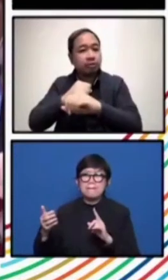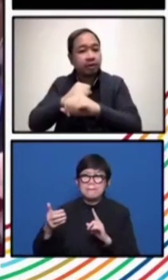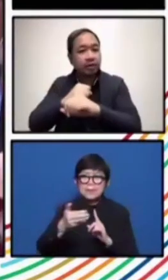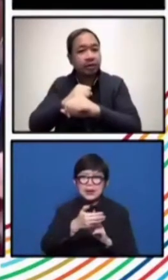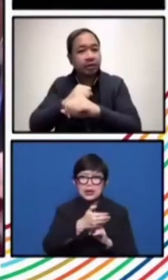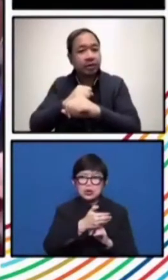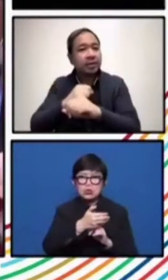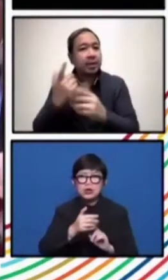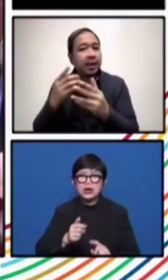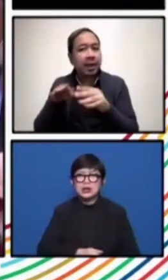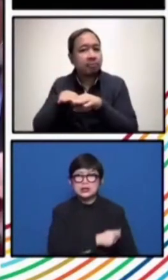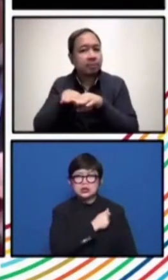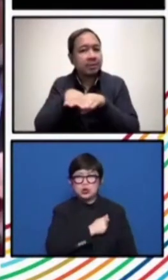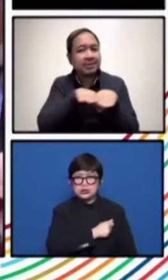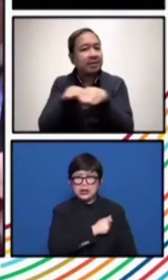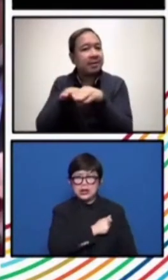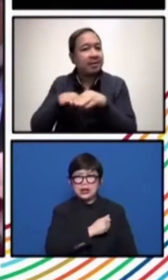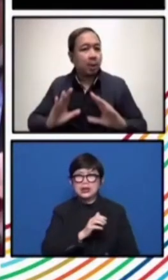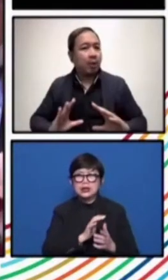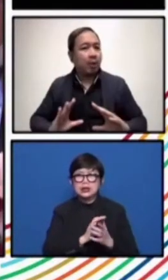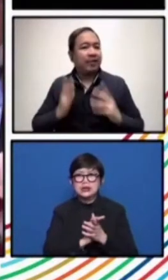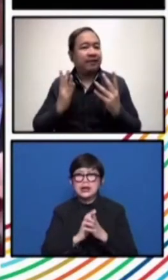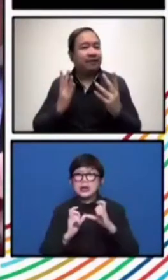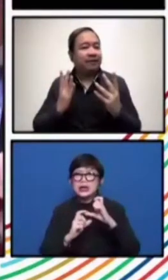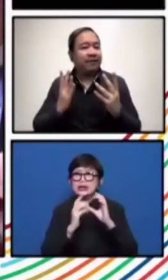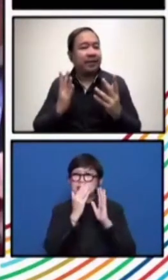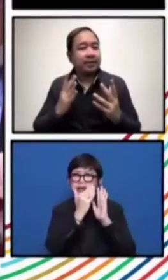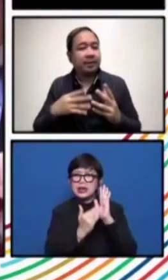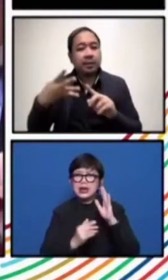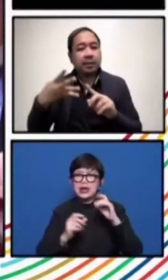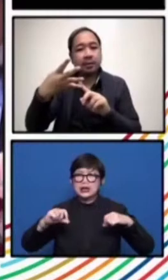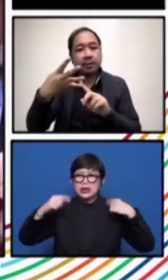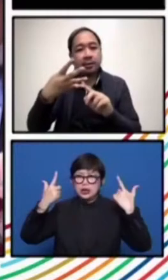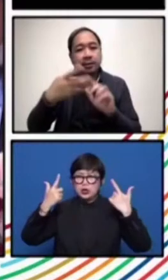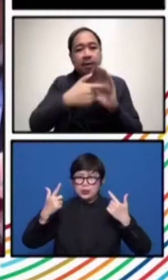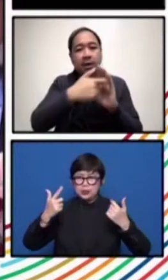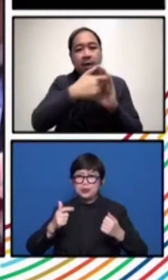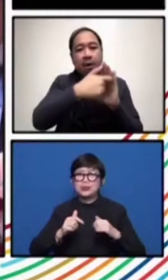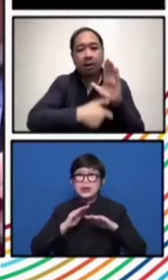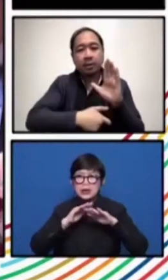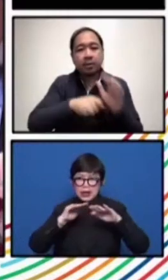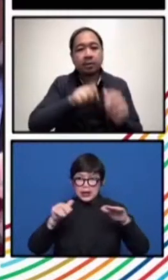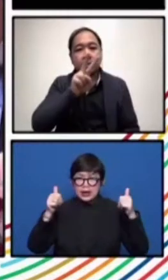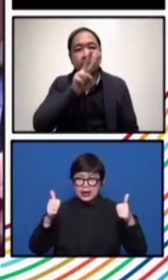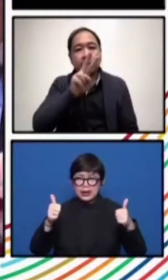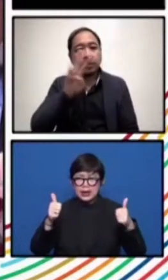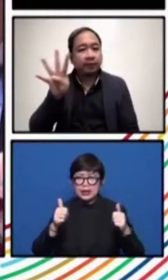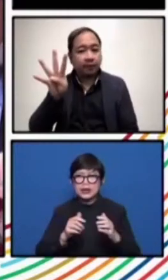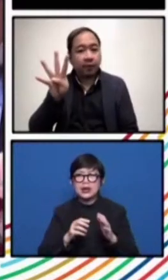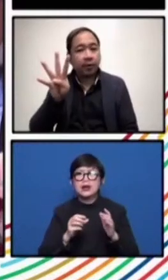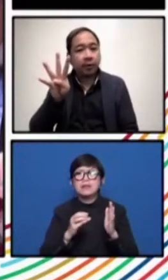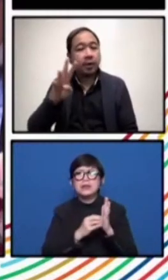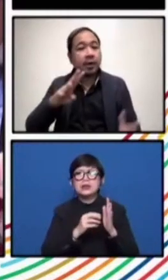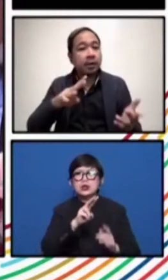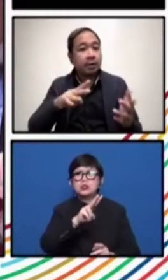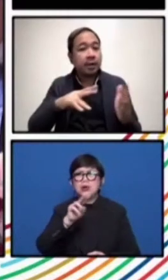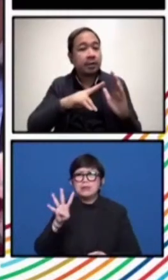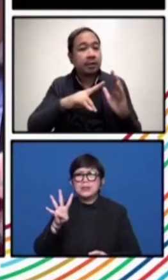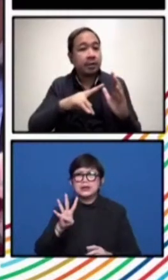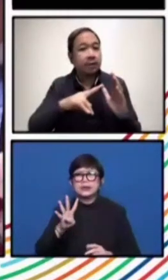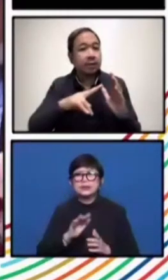adequate standard of living and also on the article 24 the convention with respect to